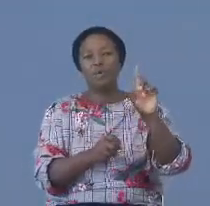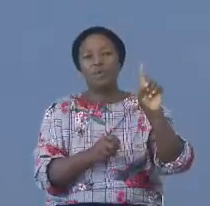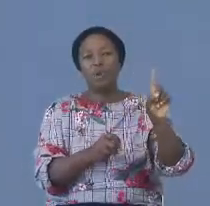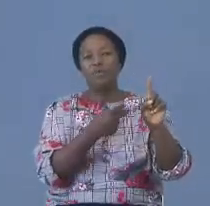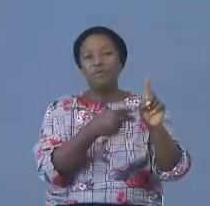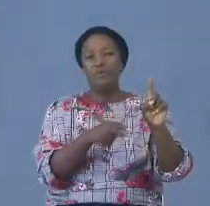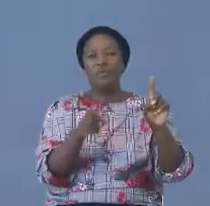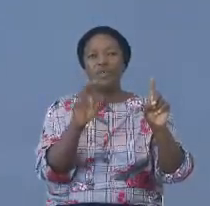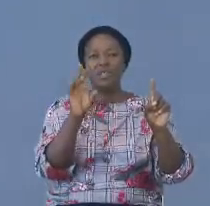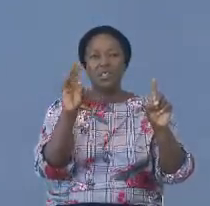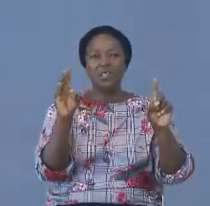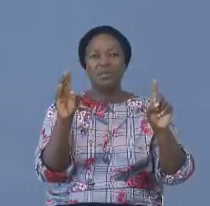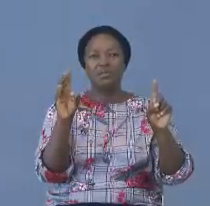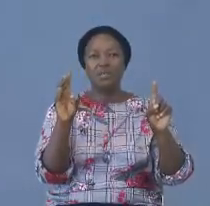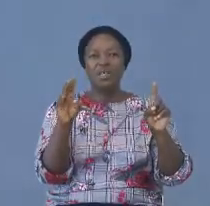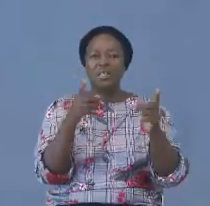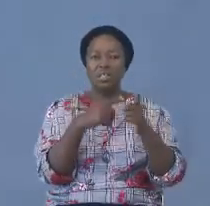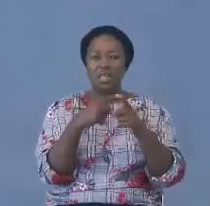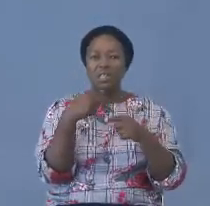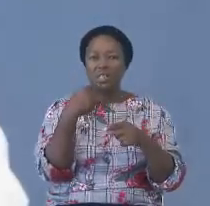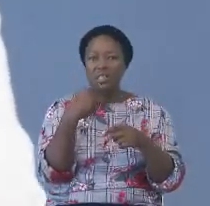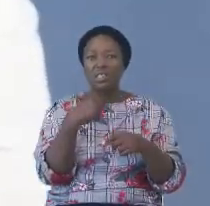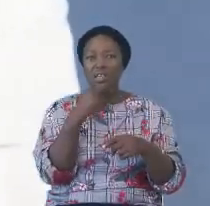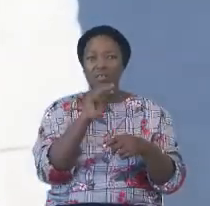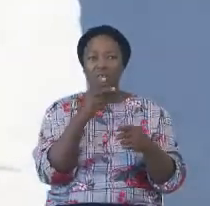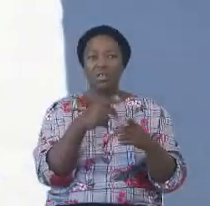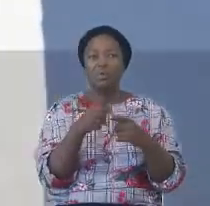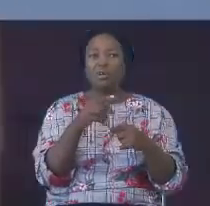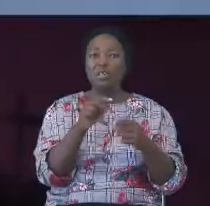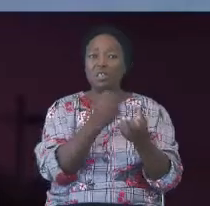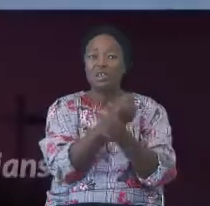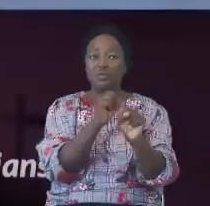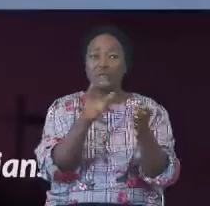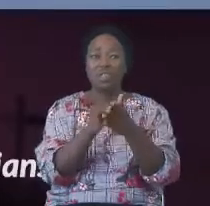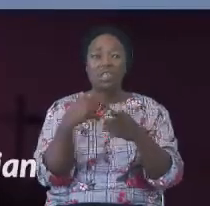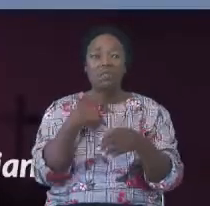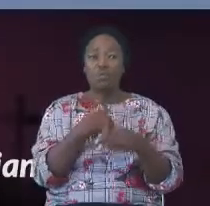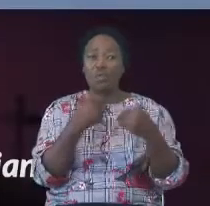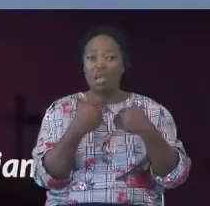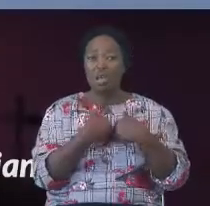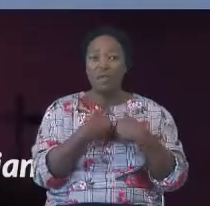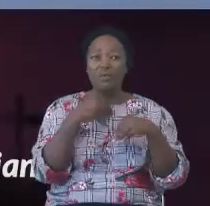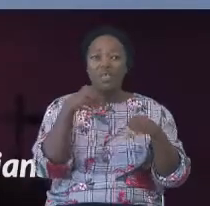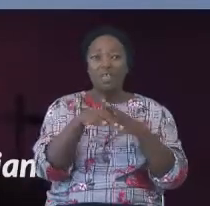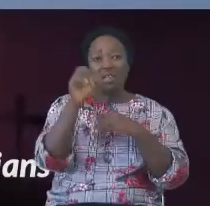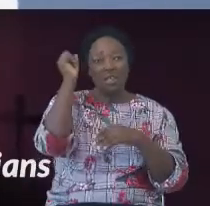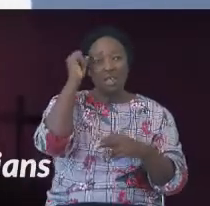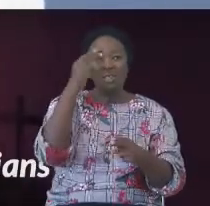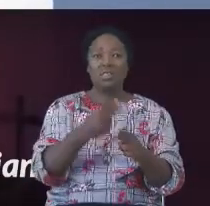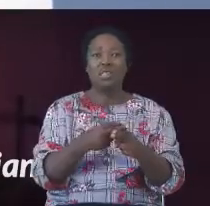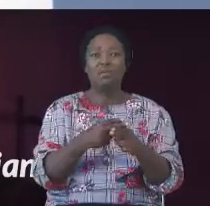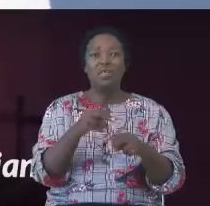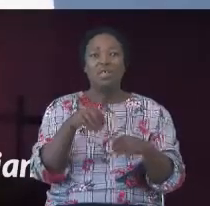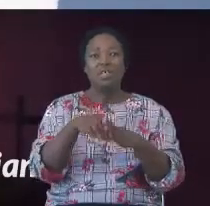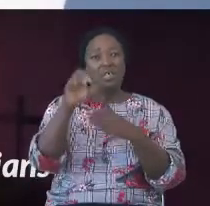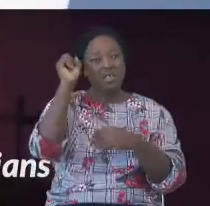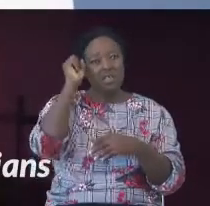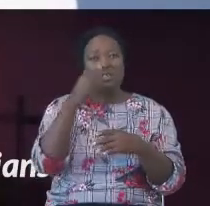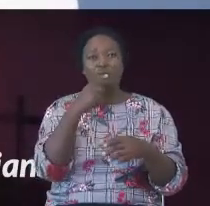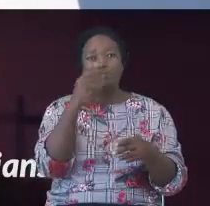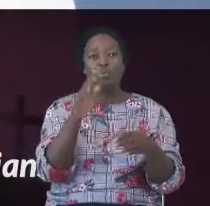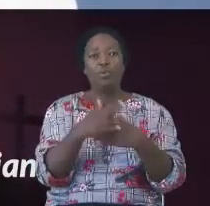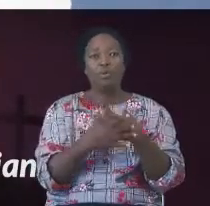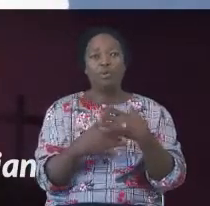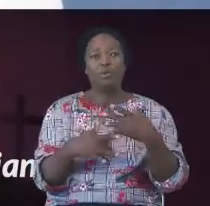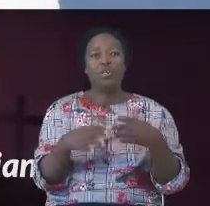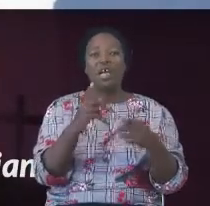1. I'm reading from verse 7. Ephesians chapter 1, verse 7 is telling us about the redemption that we